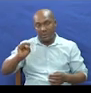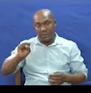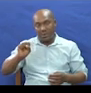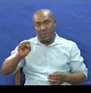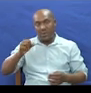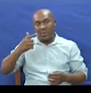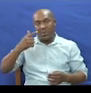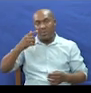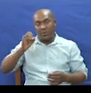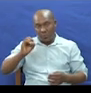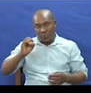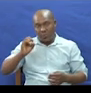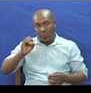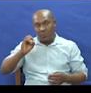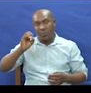to look for food.